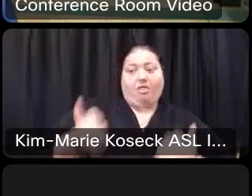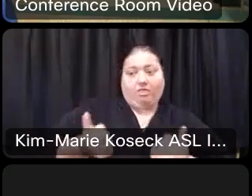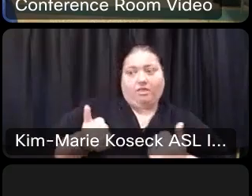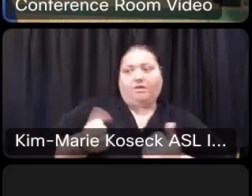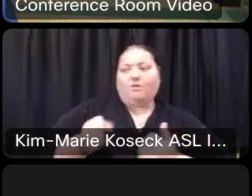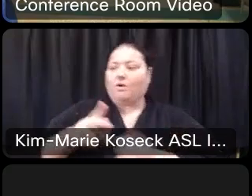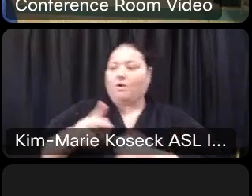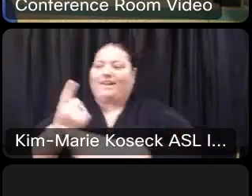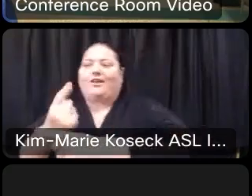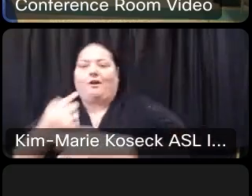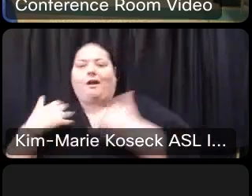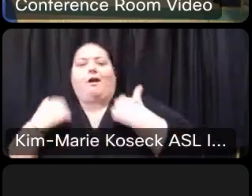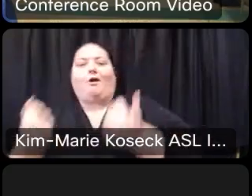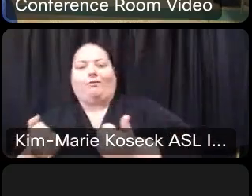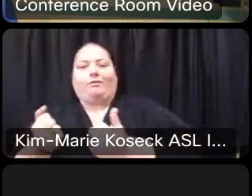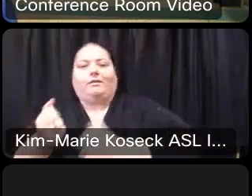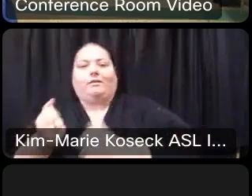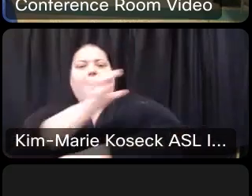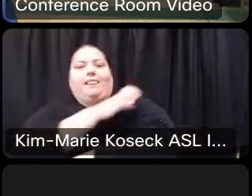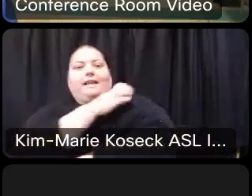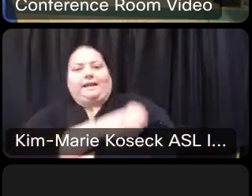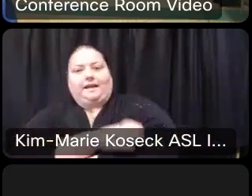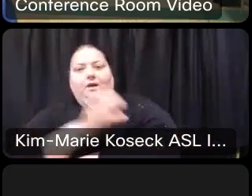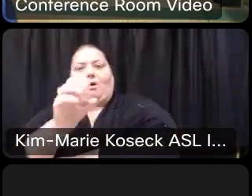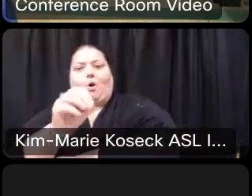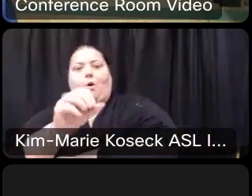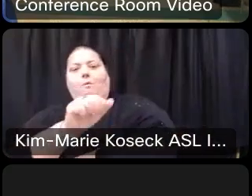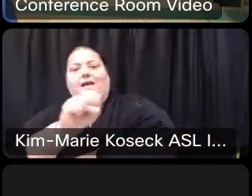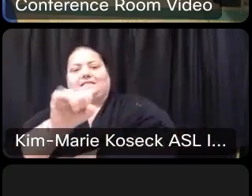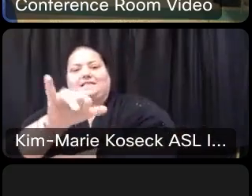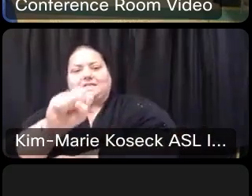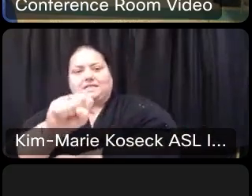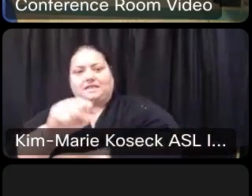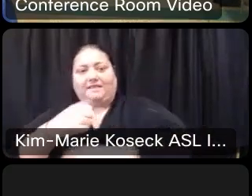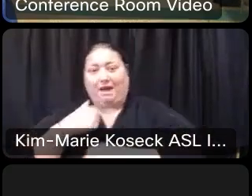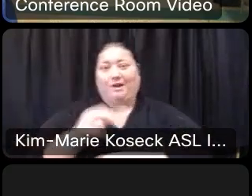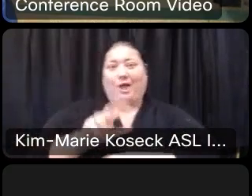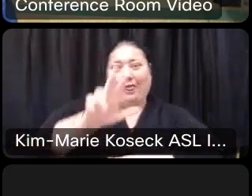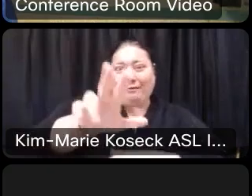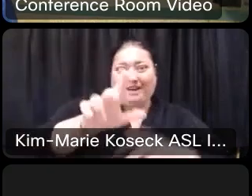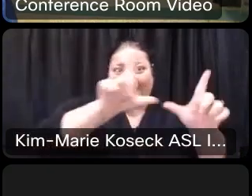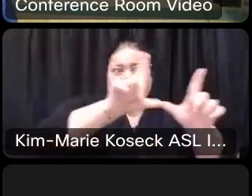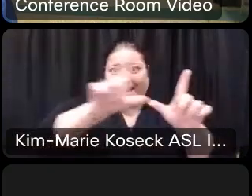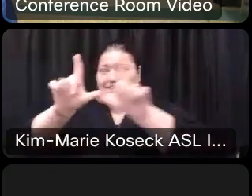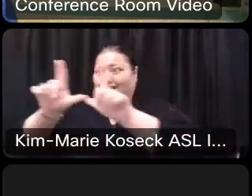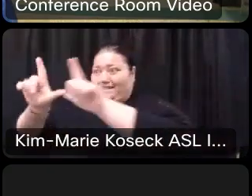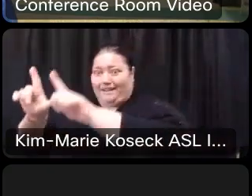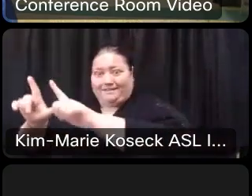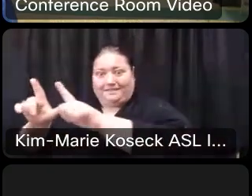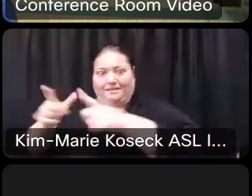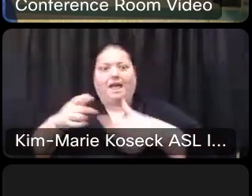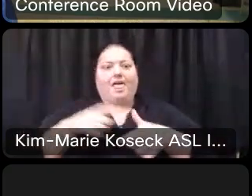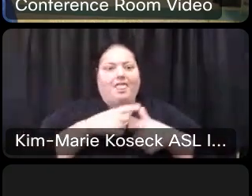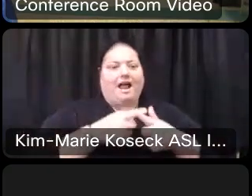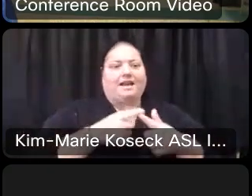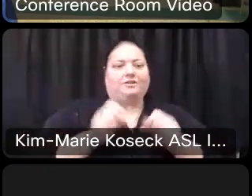health clinic. And same with Oasis. And some providers would, if you had all three of those licenses, then